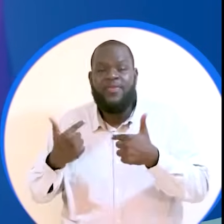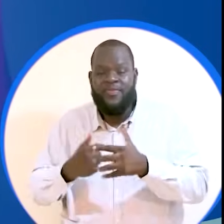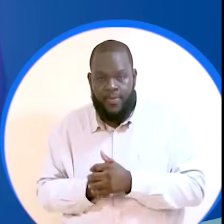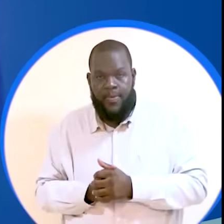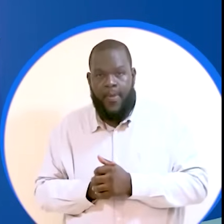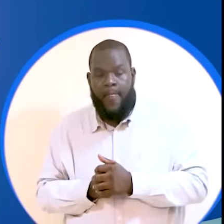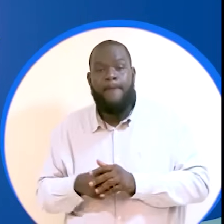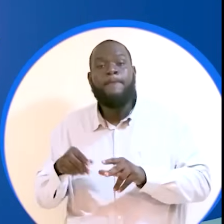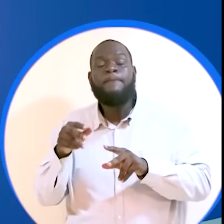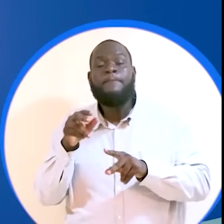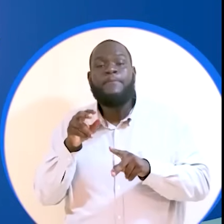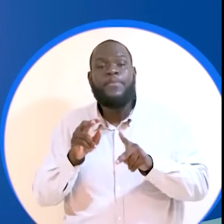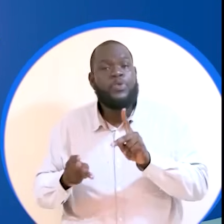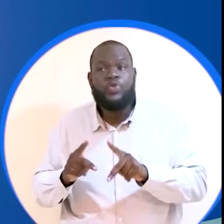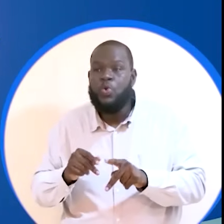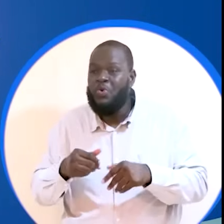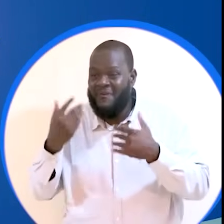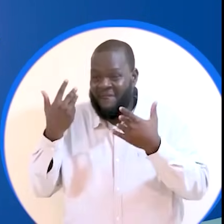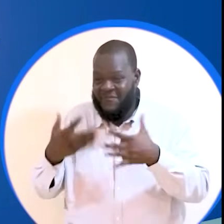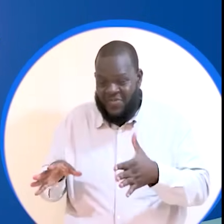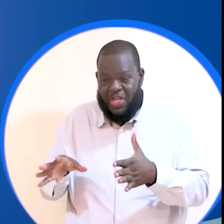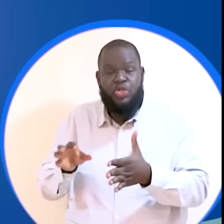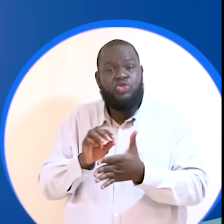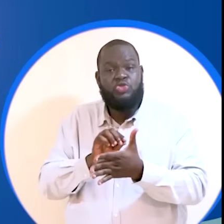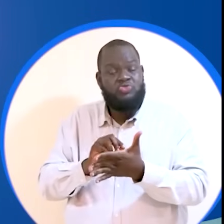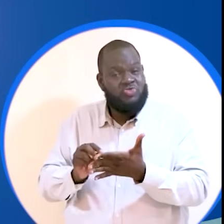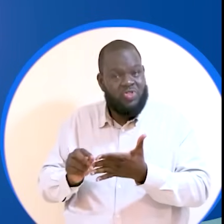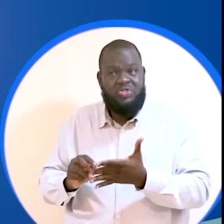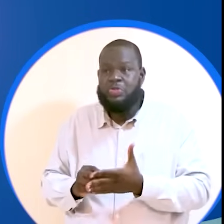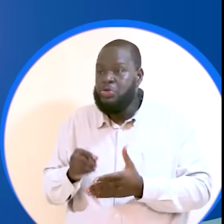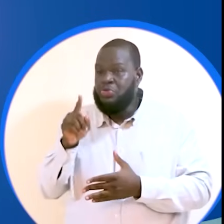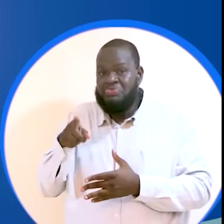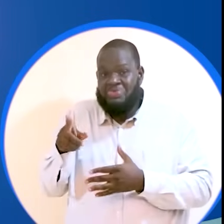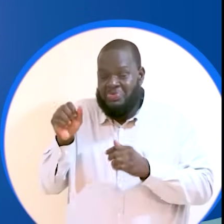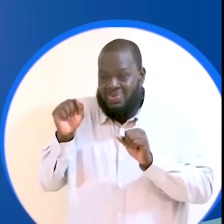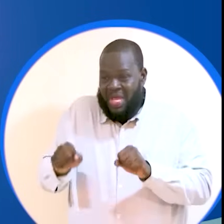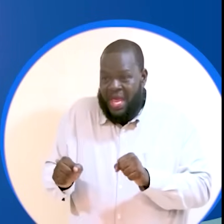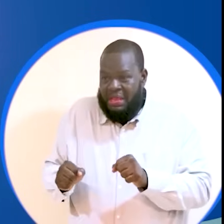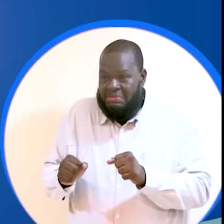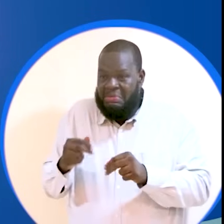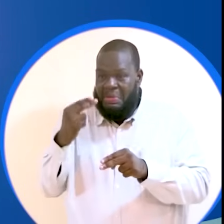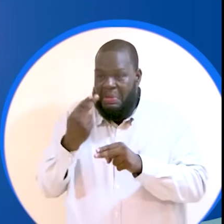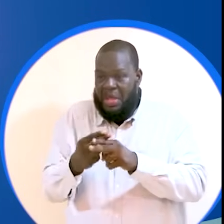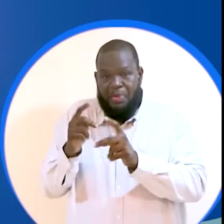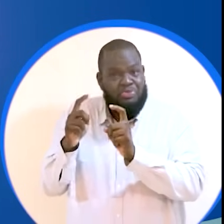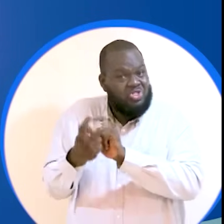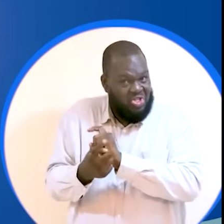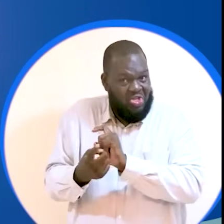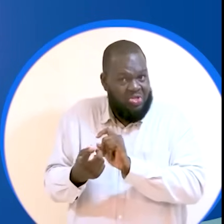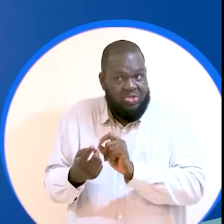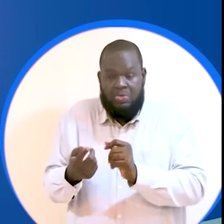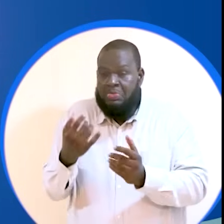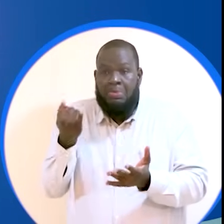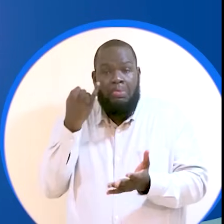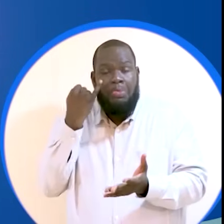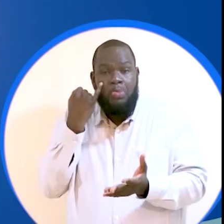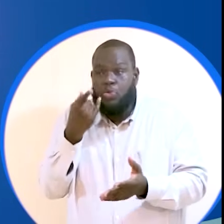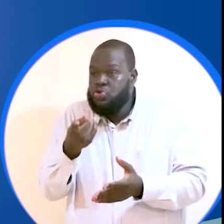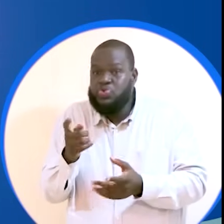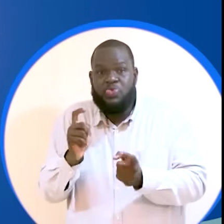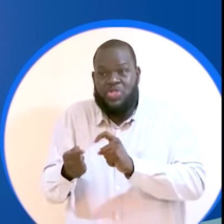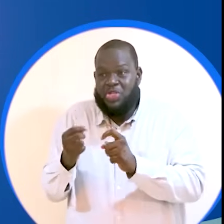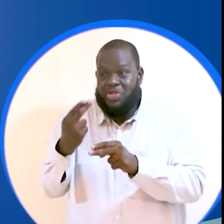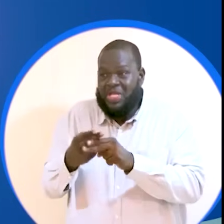registration. Persons who are already registered could apply for a name change if they have changed their names since they were